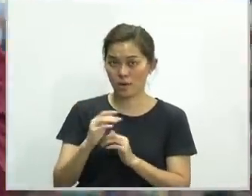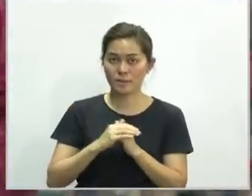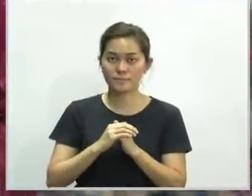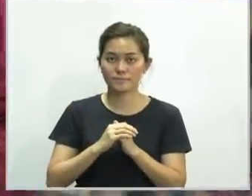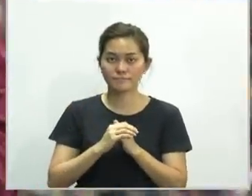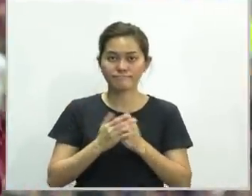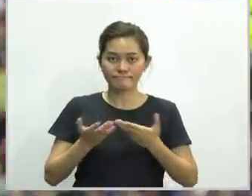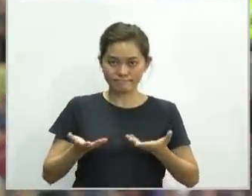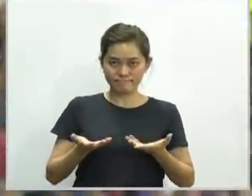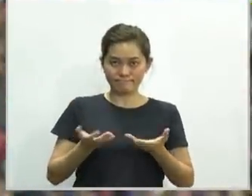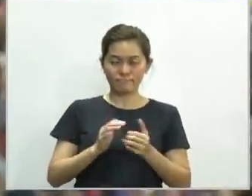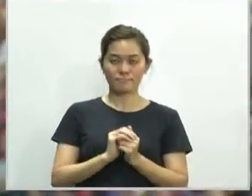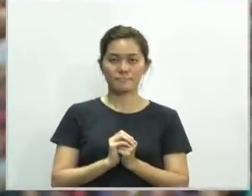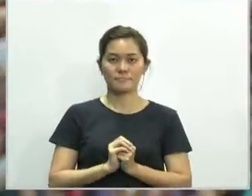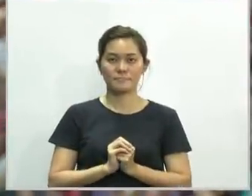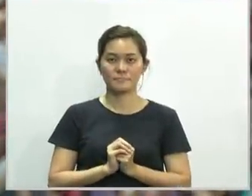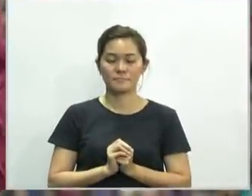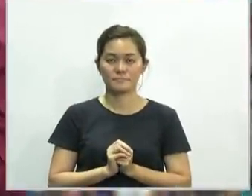the prayer.